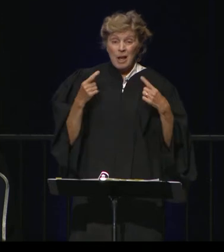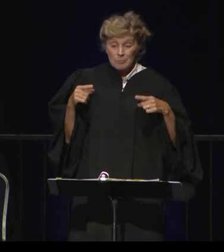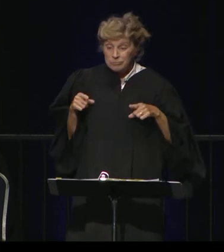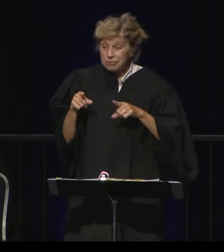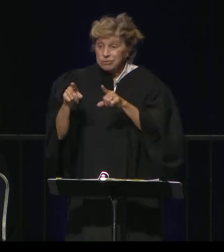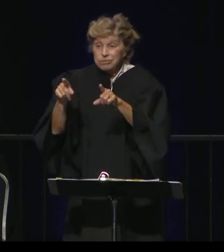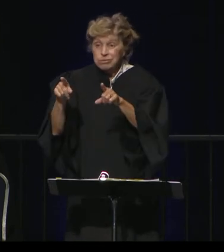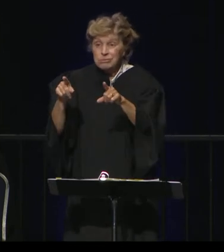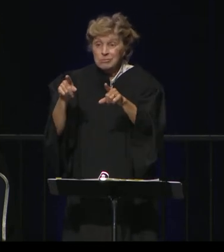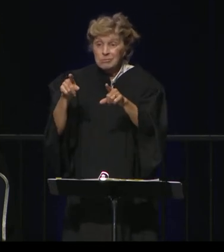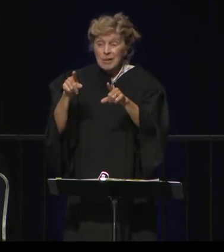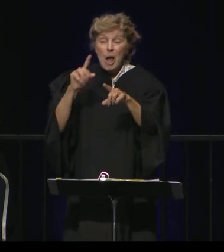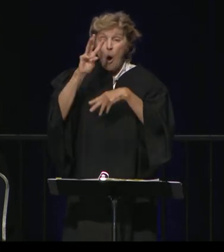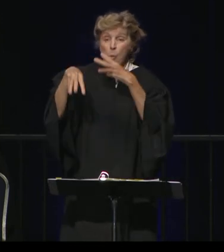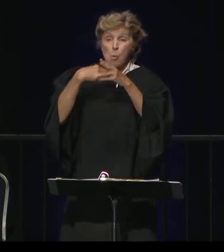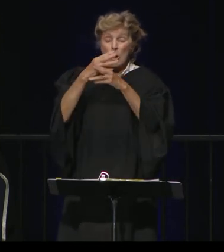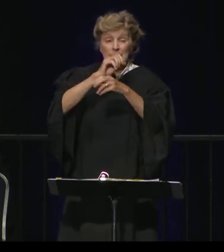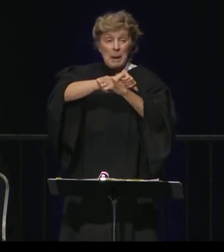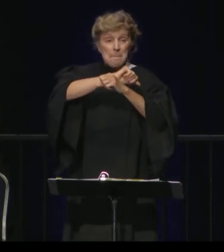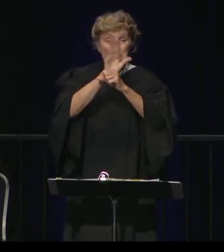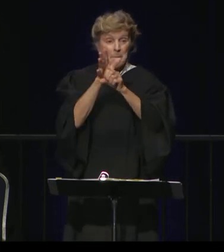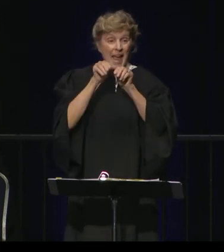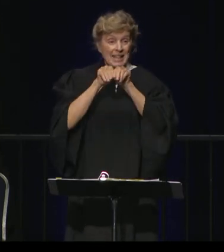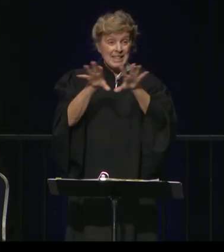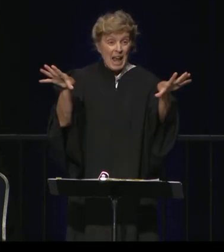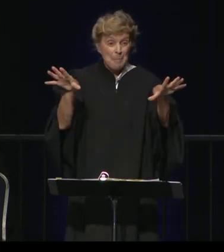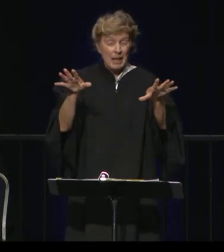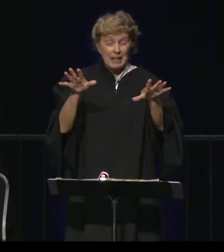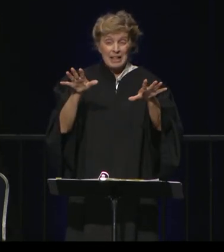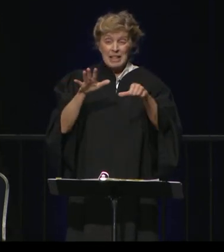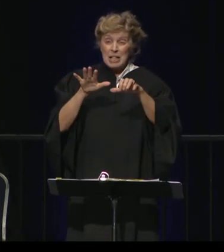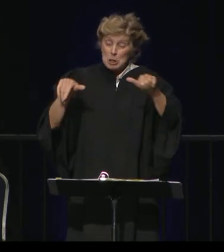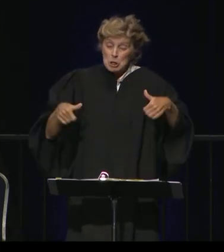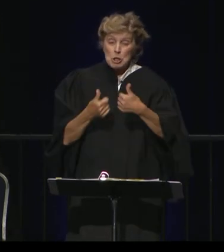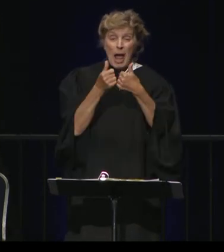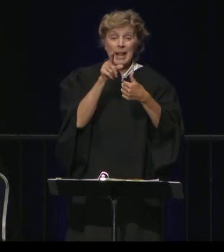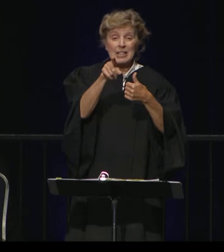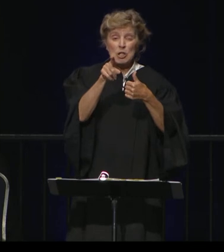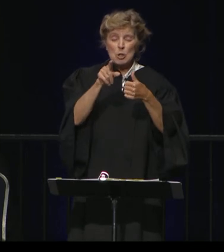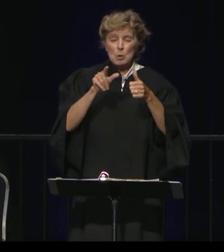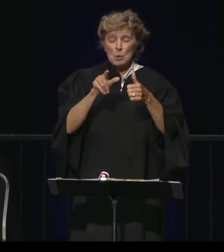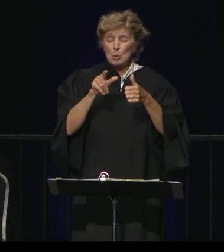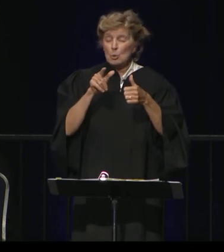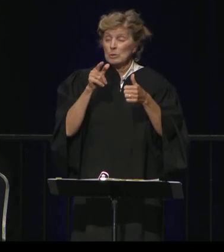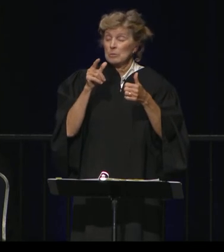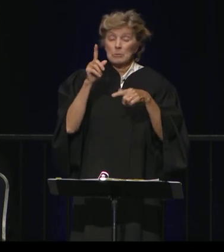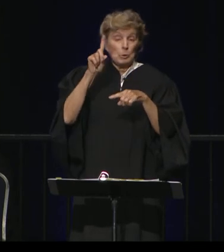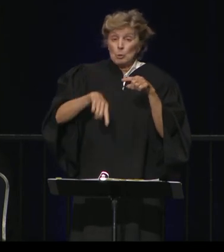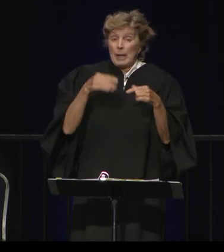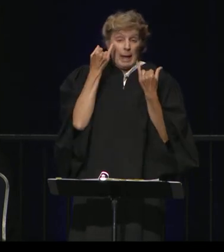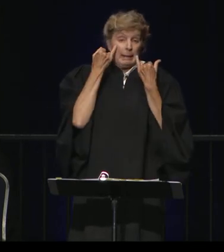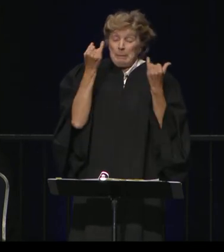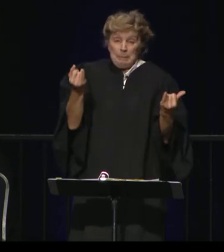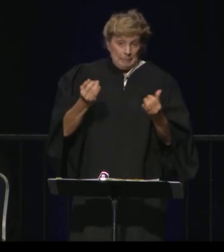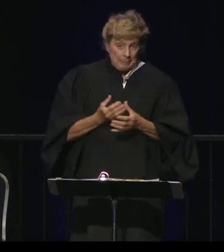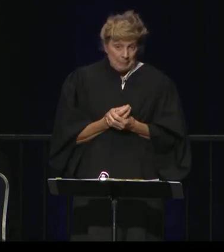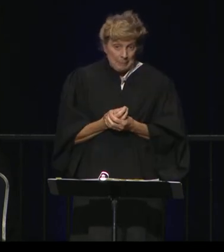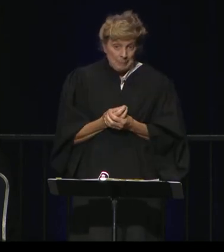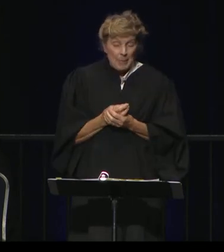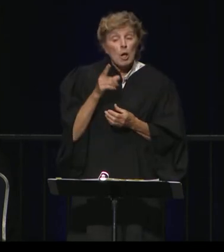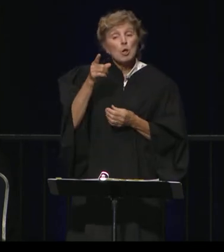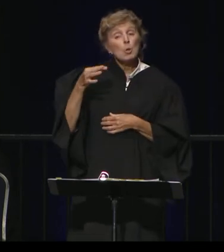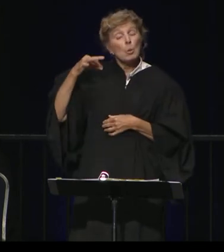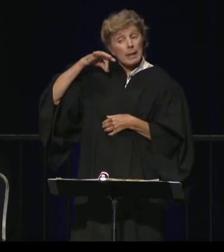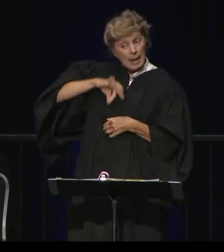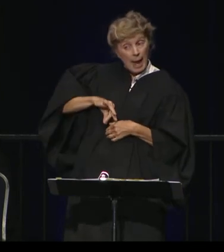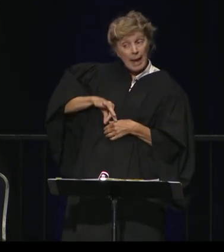global pandemic that pushed and challenged you in ways none of us could imagine. You also gained some things